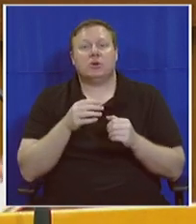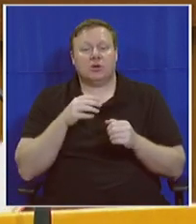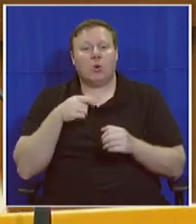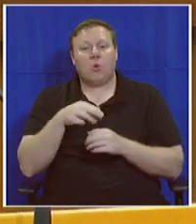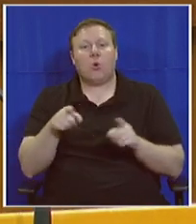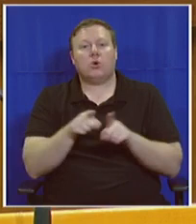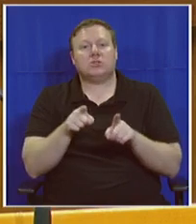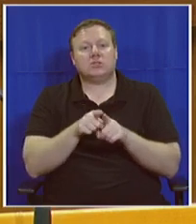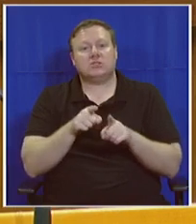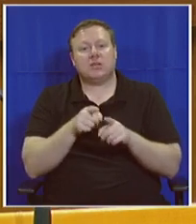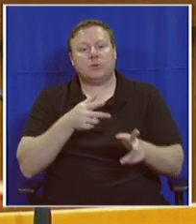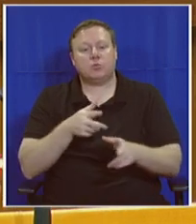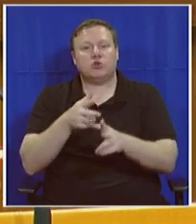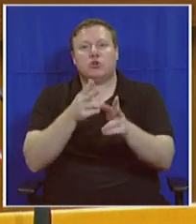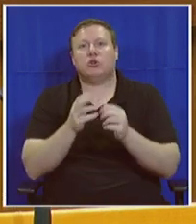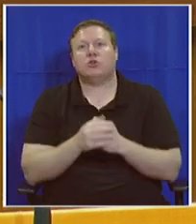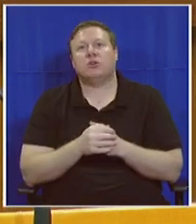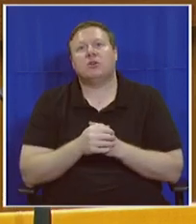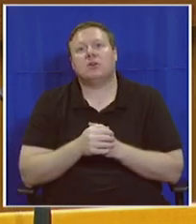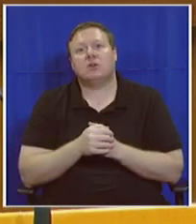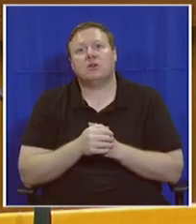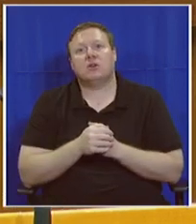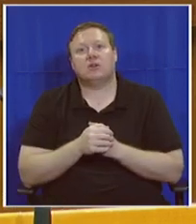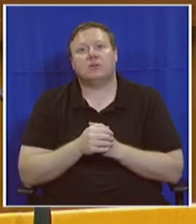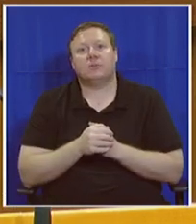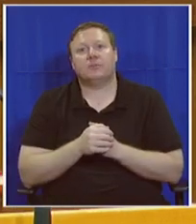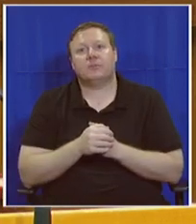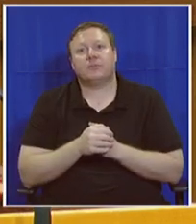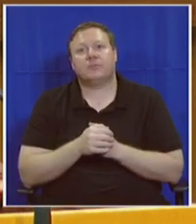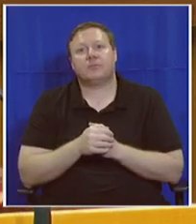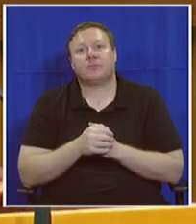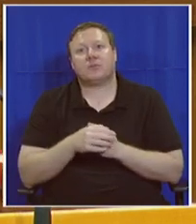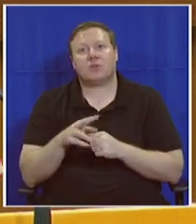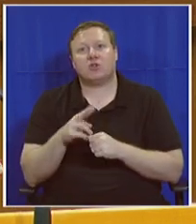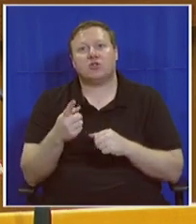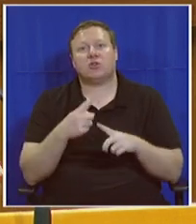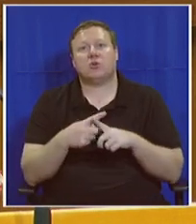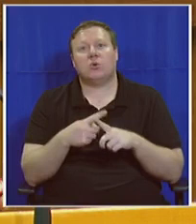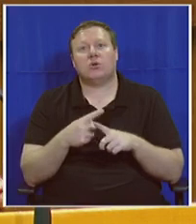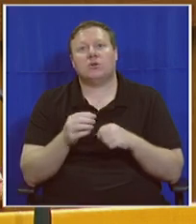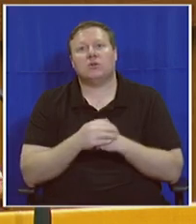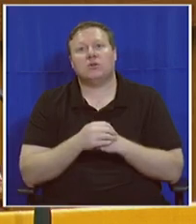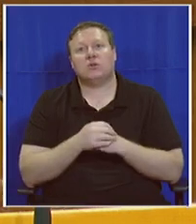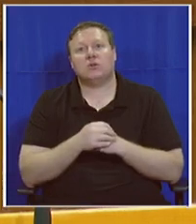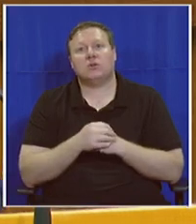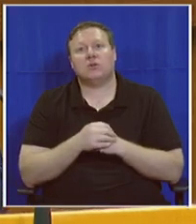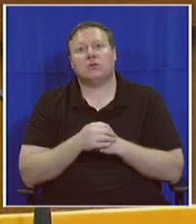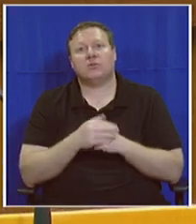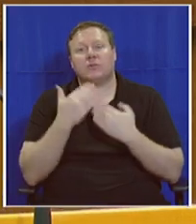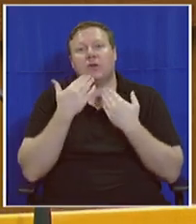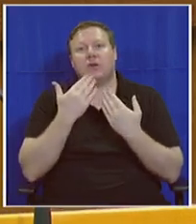Bavelile, siyavuya into yokuba usebenze nathi. It was a privilege that was given to us by God. Thank you.